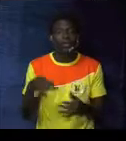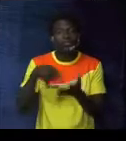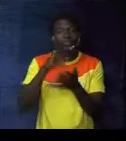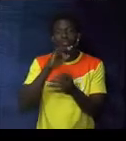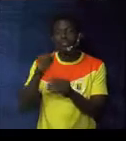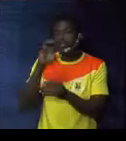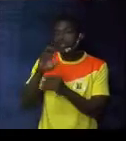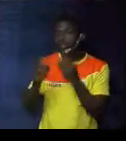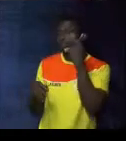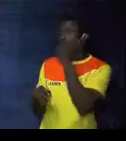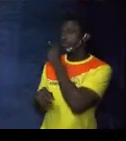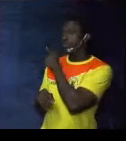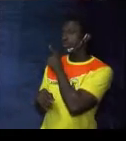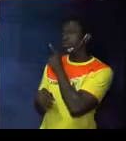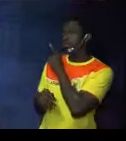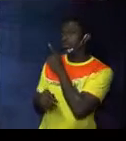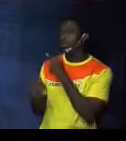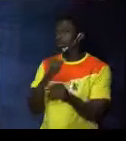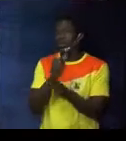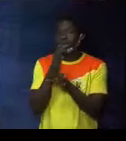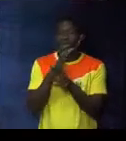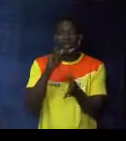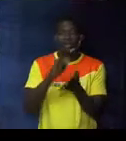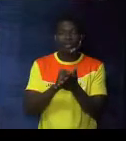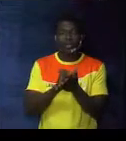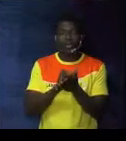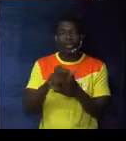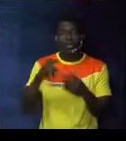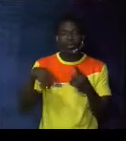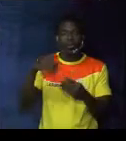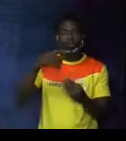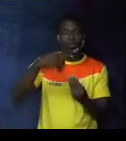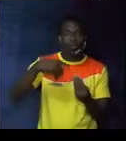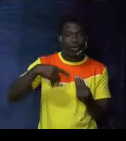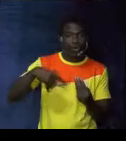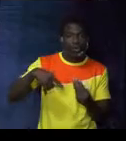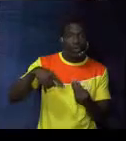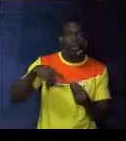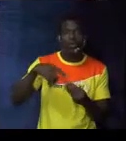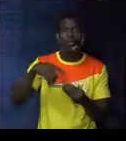Now, this is a circle. A line that goes